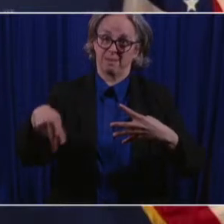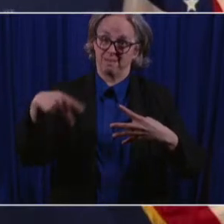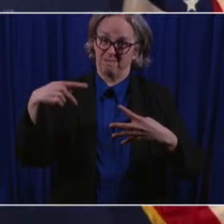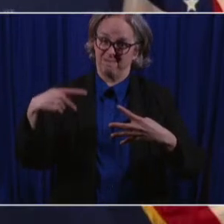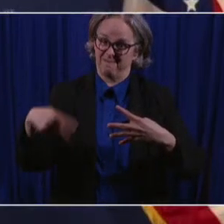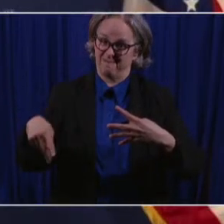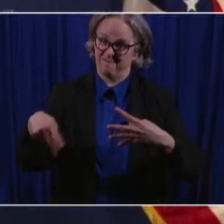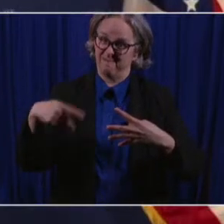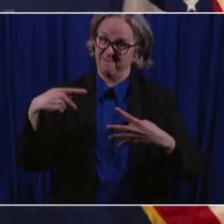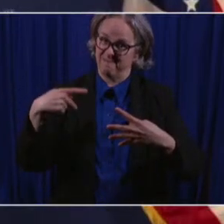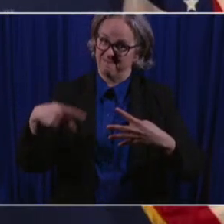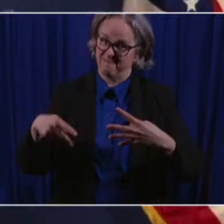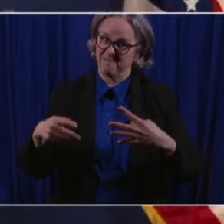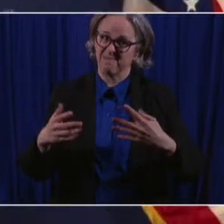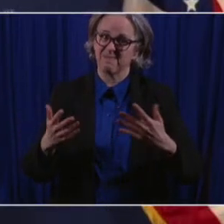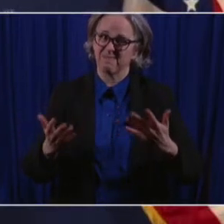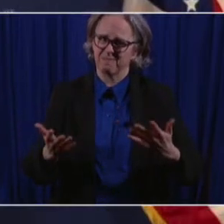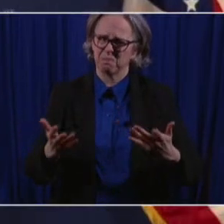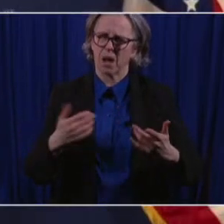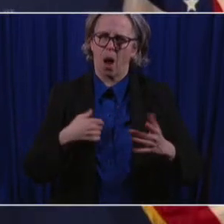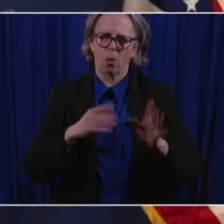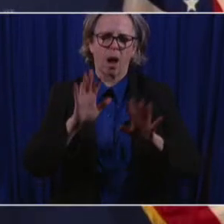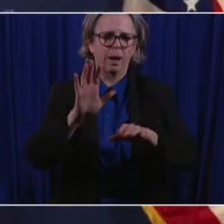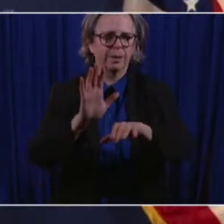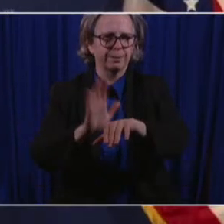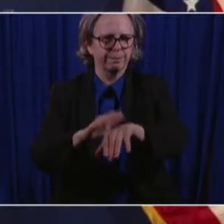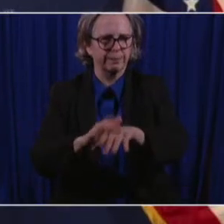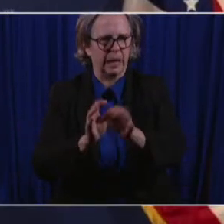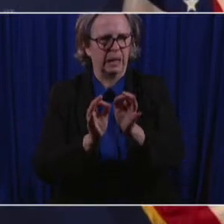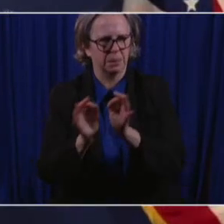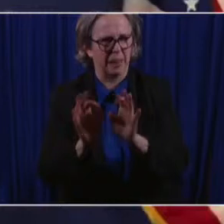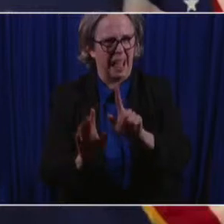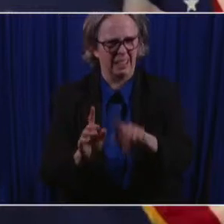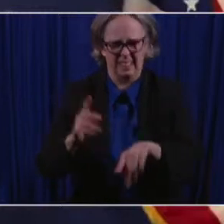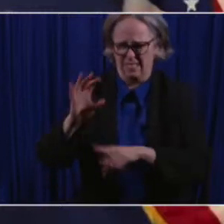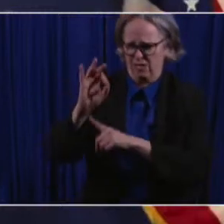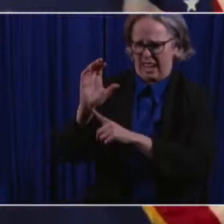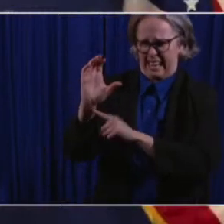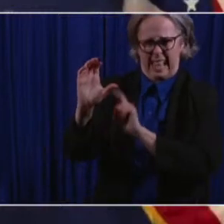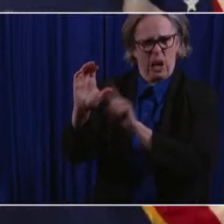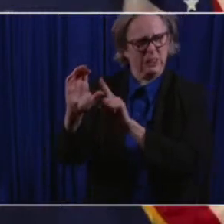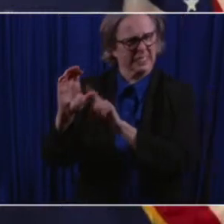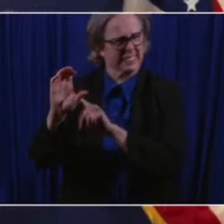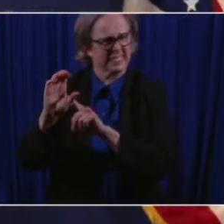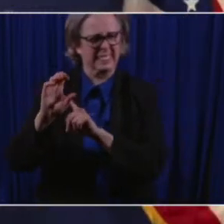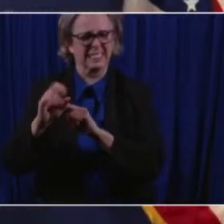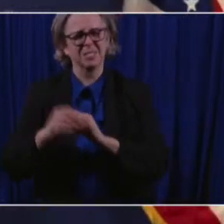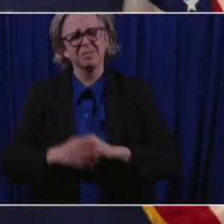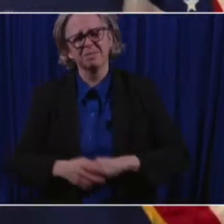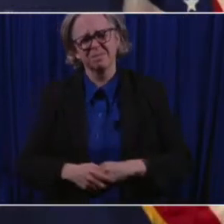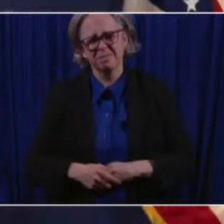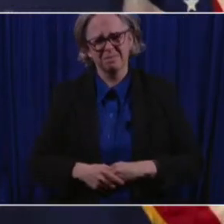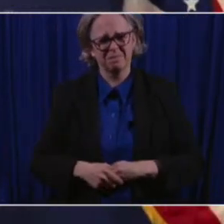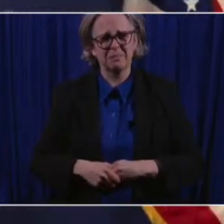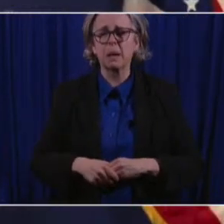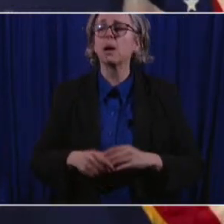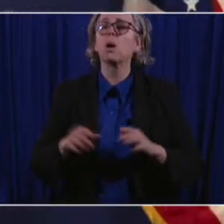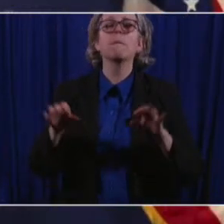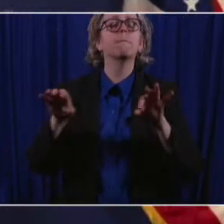put it in perspective as well. I would, again, emphasize that the thing really to look at is cases